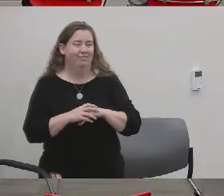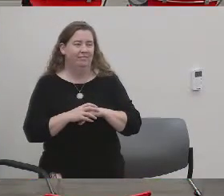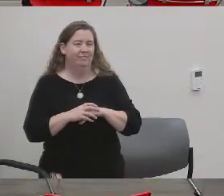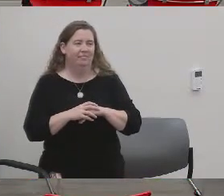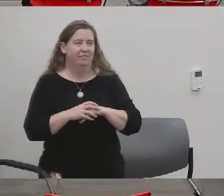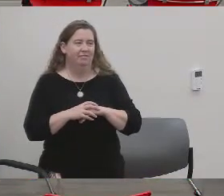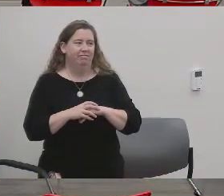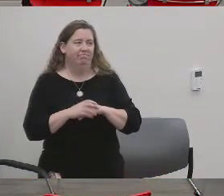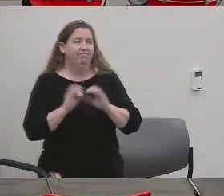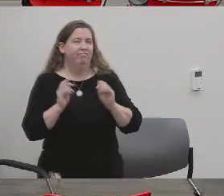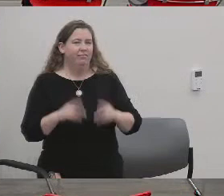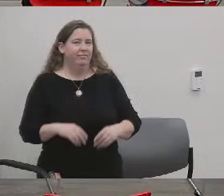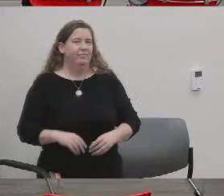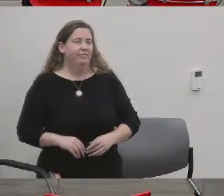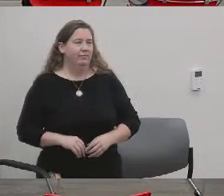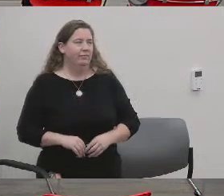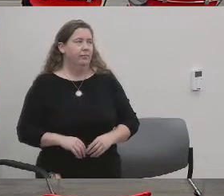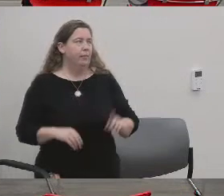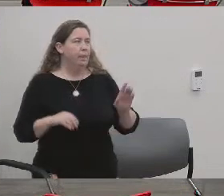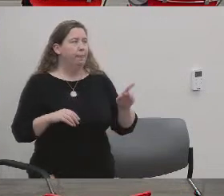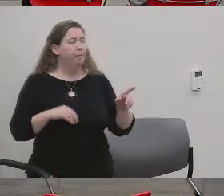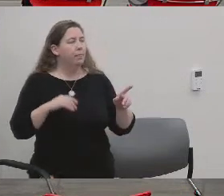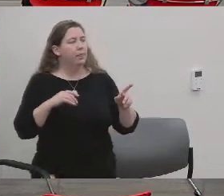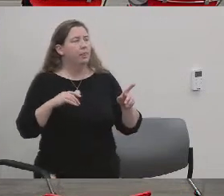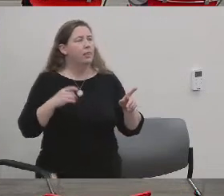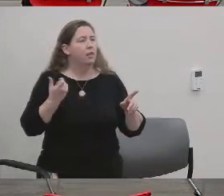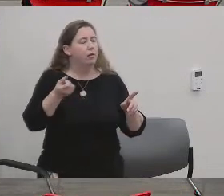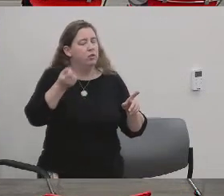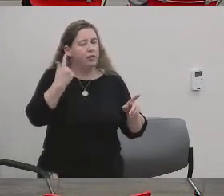As I understand,